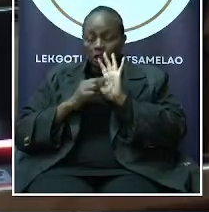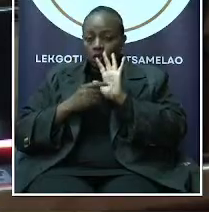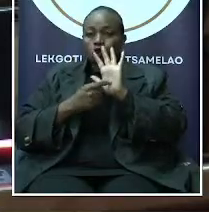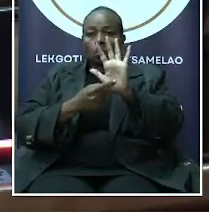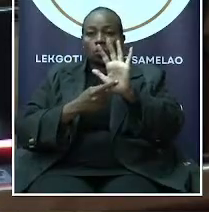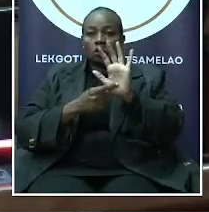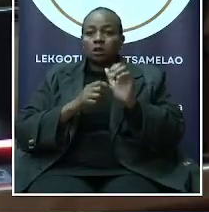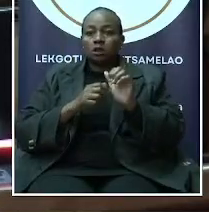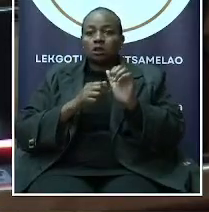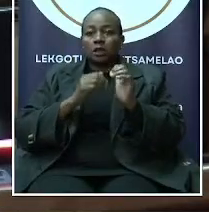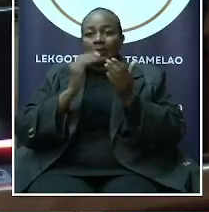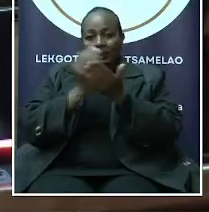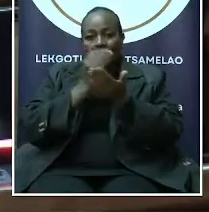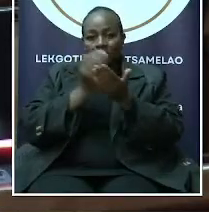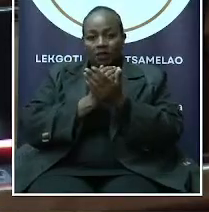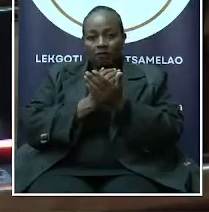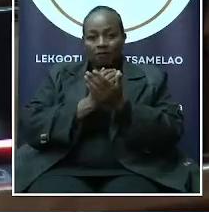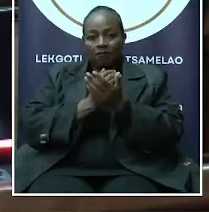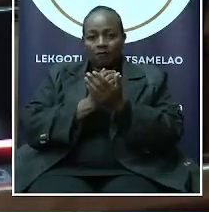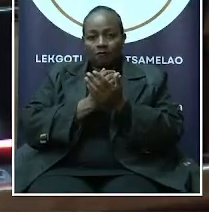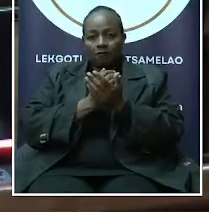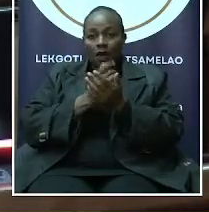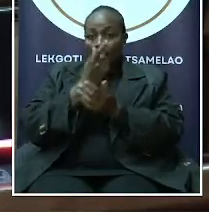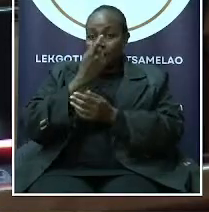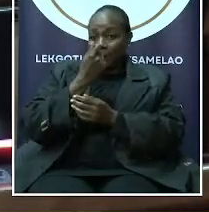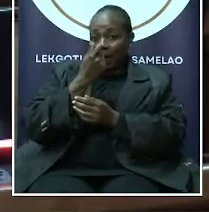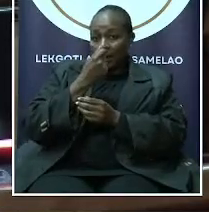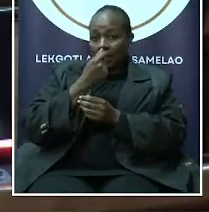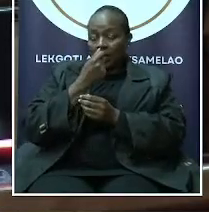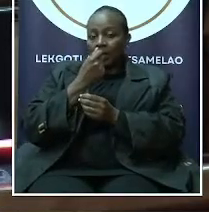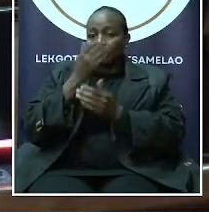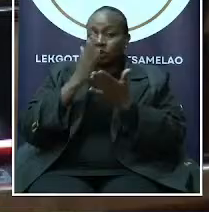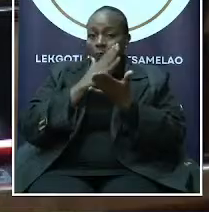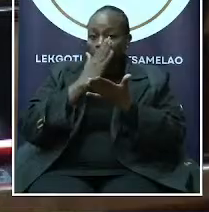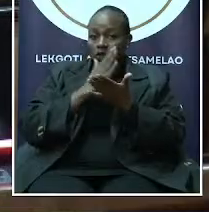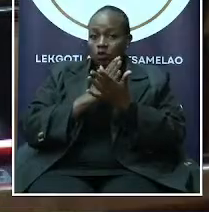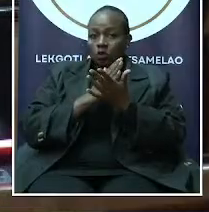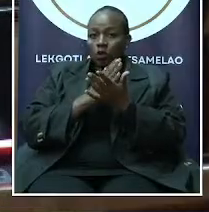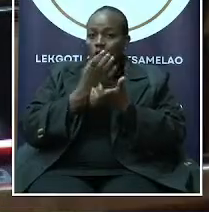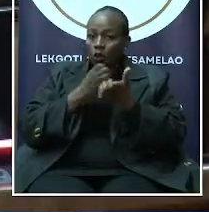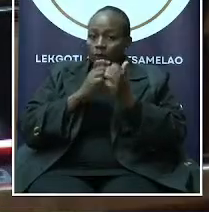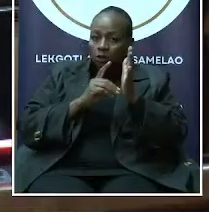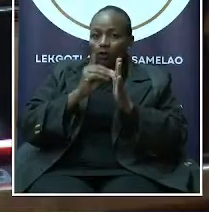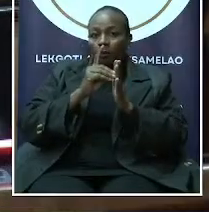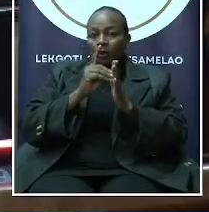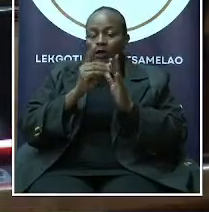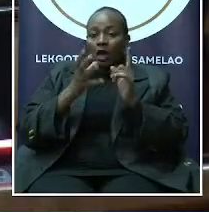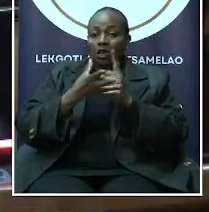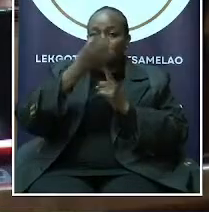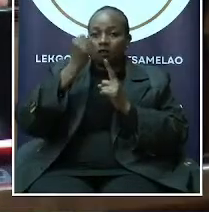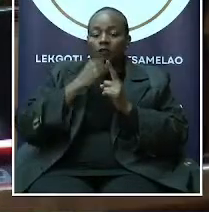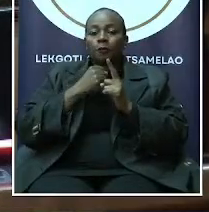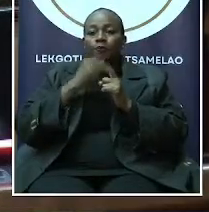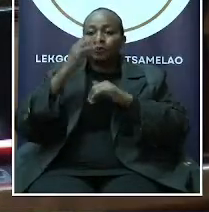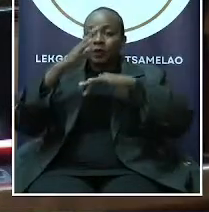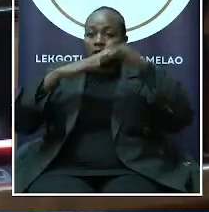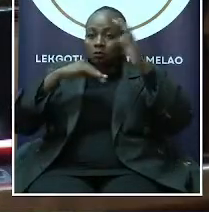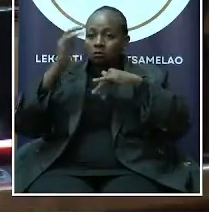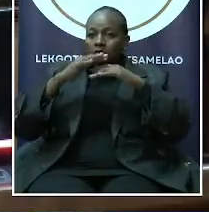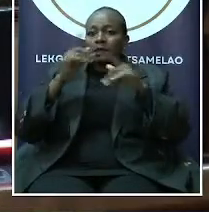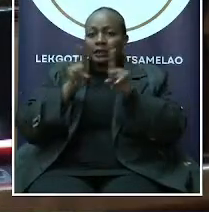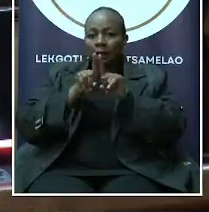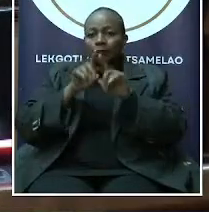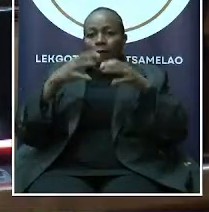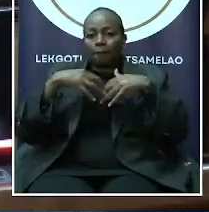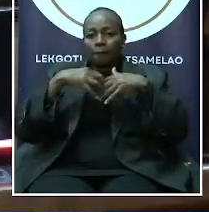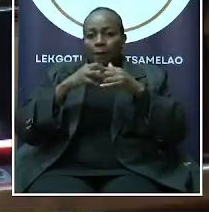and cost-effective way to drive local economic development, infrastructure-led job creation,